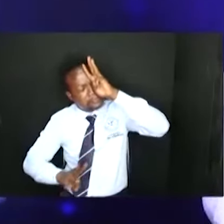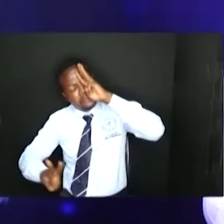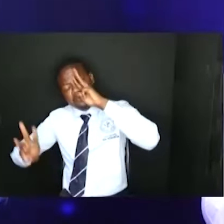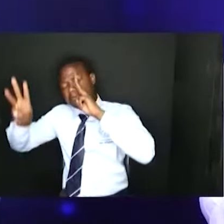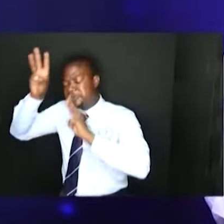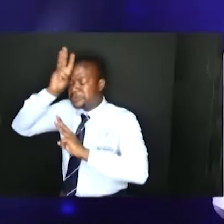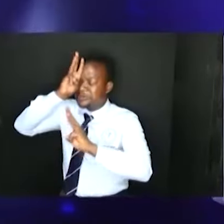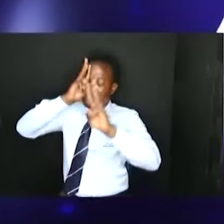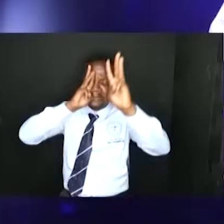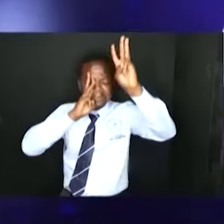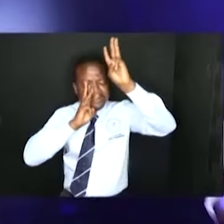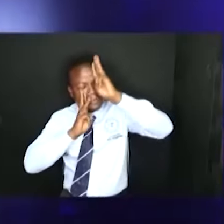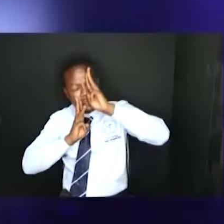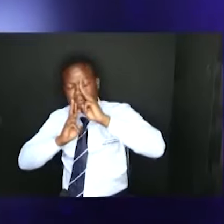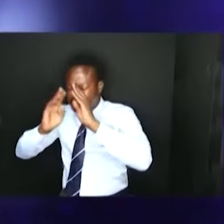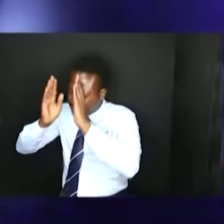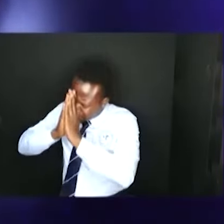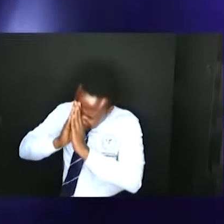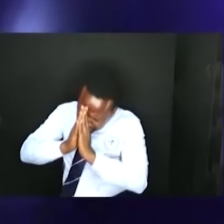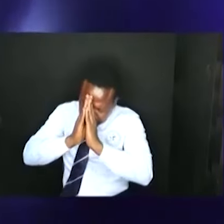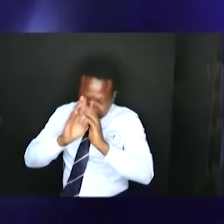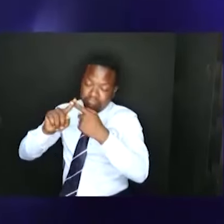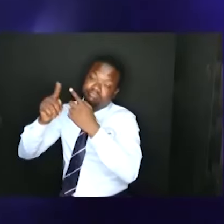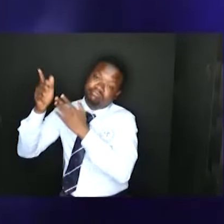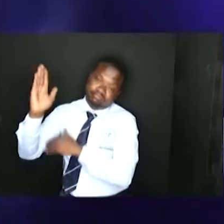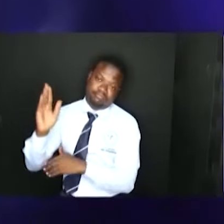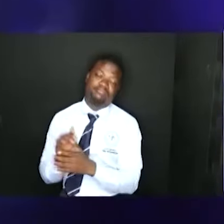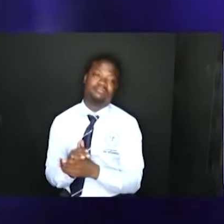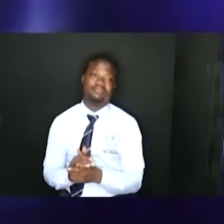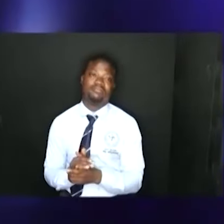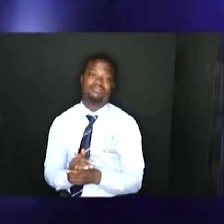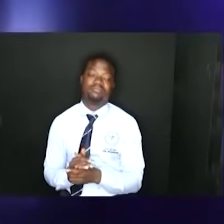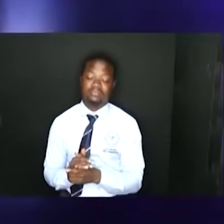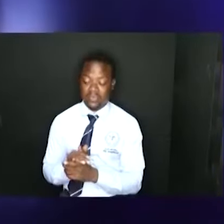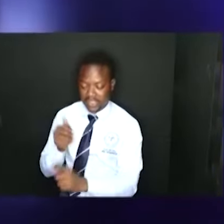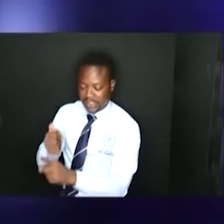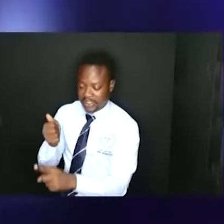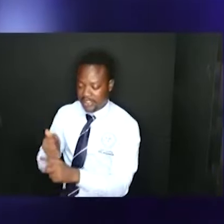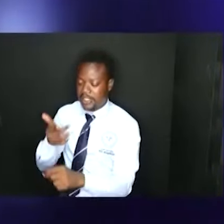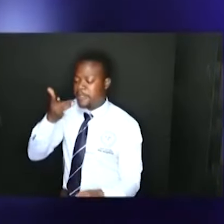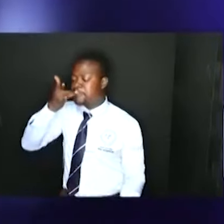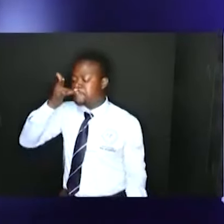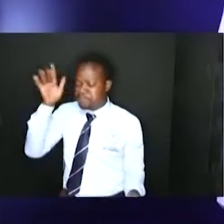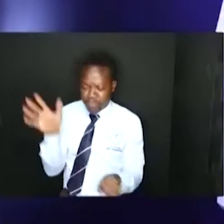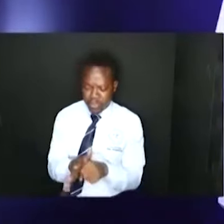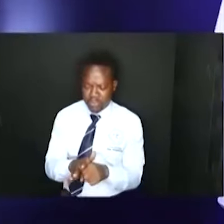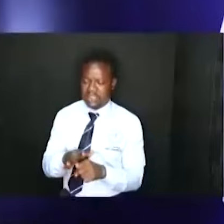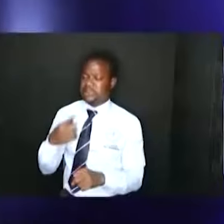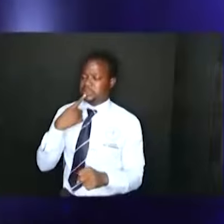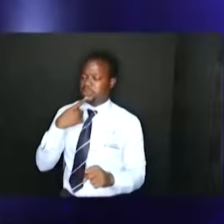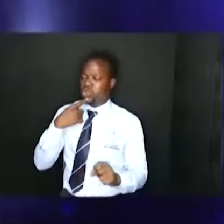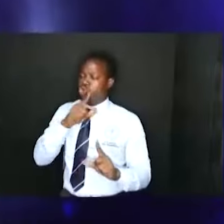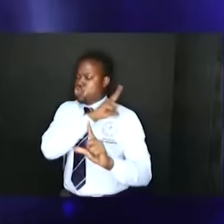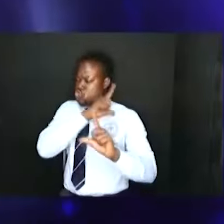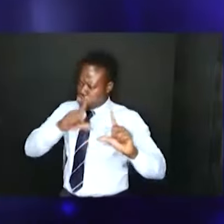onu nyankopon ko na ewo ho na osun a obo ewurade mpae. And she made a vow saying, Lord Almighty, if